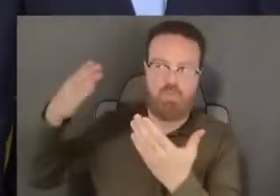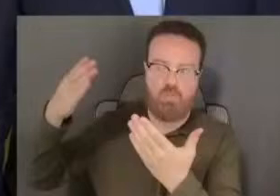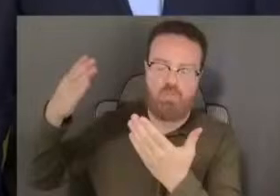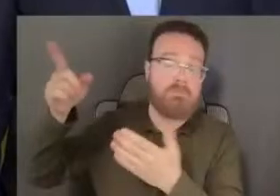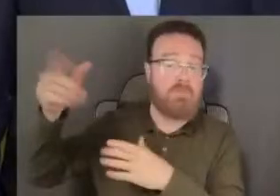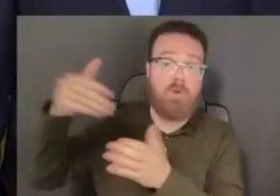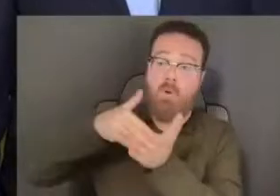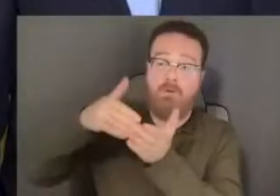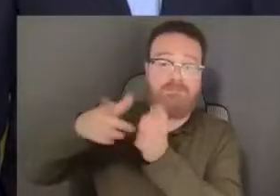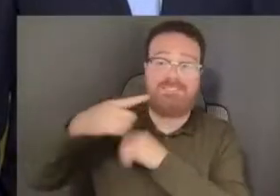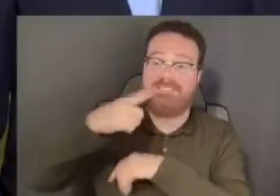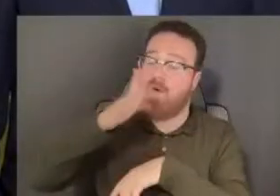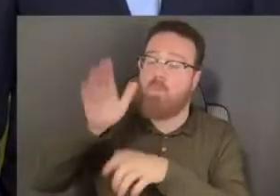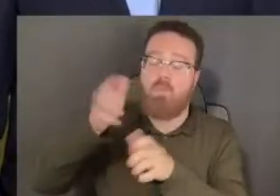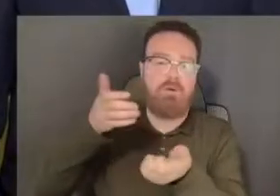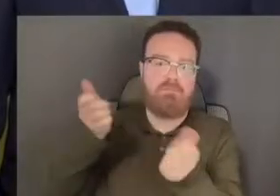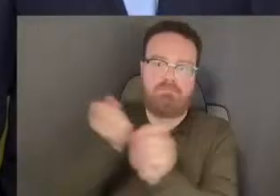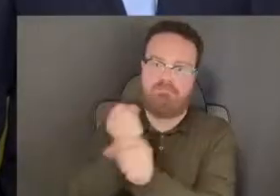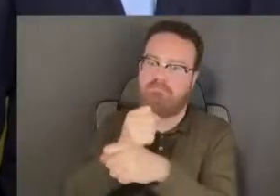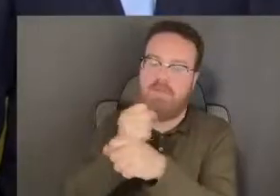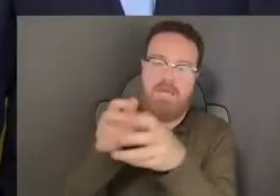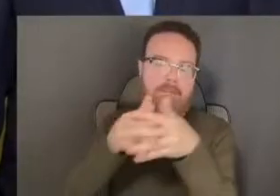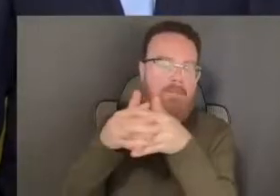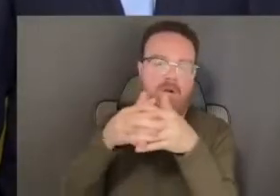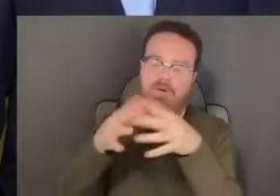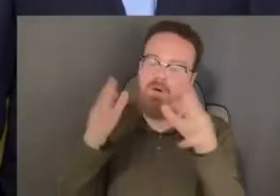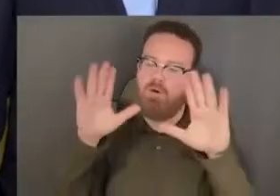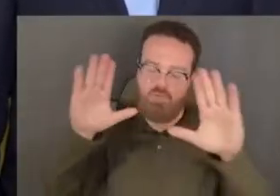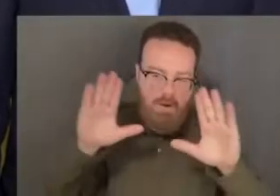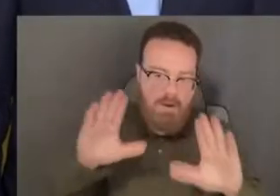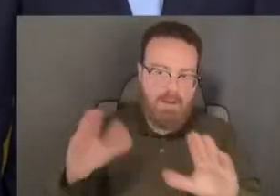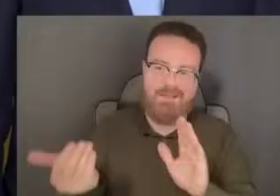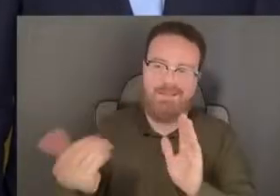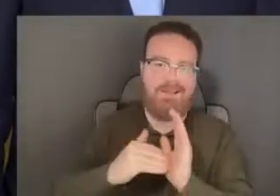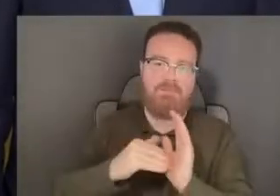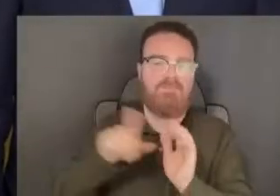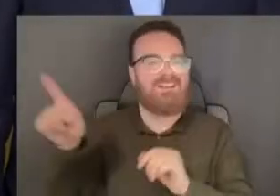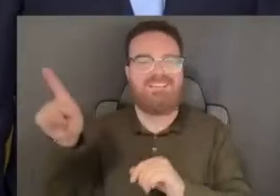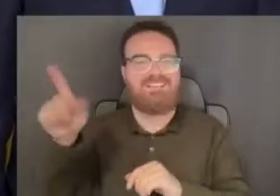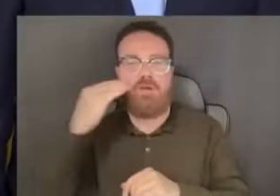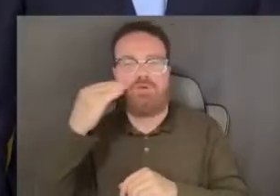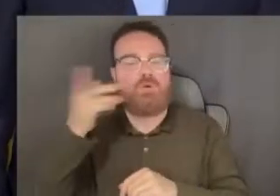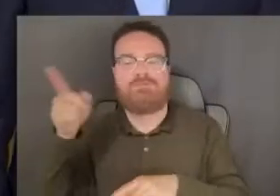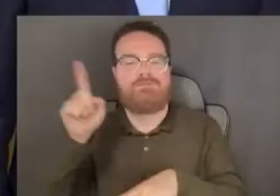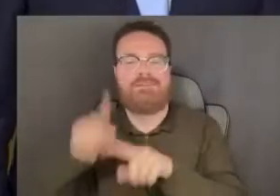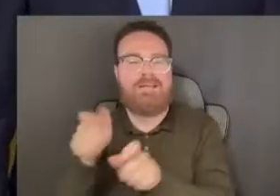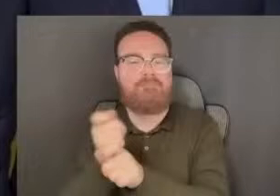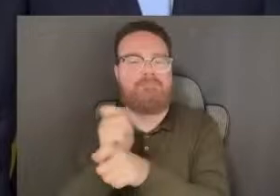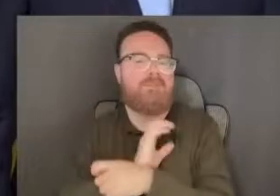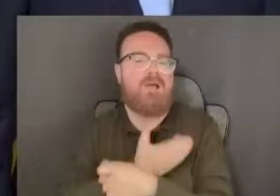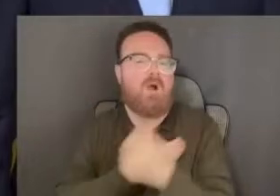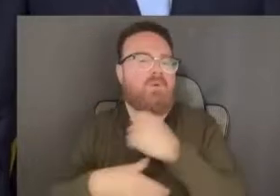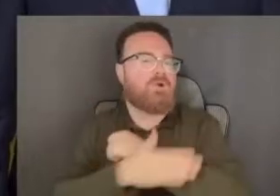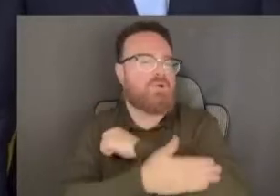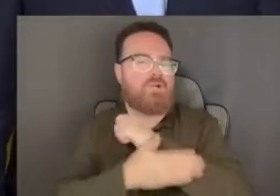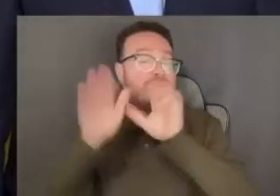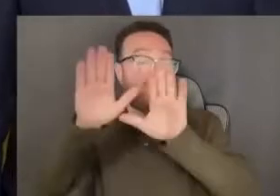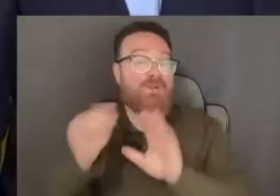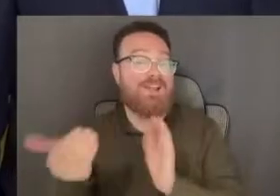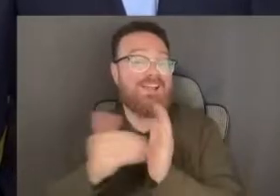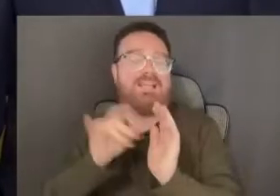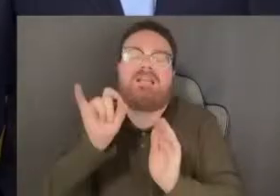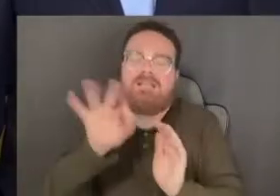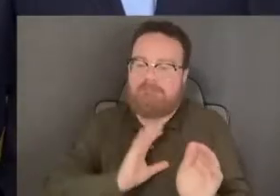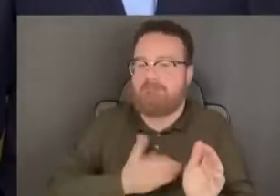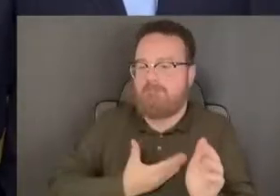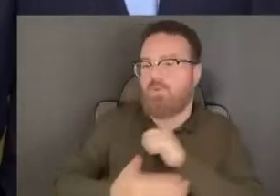America great again. But he knows that he cannot make our country great again if our country is weak, if we're